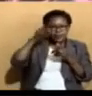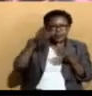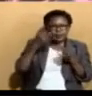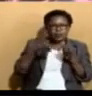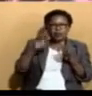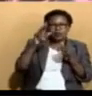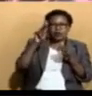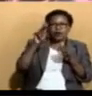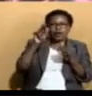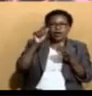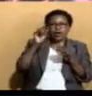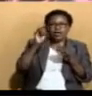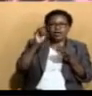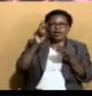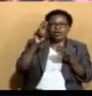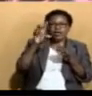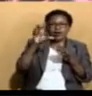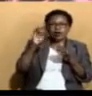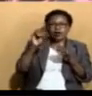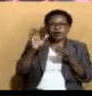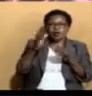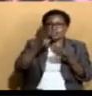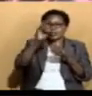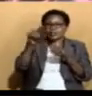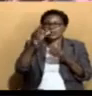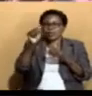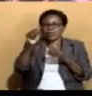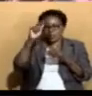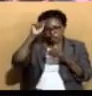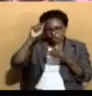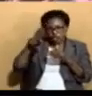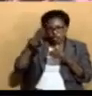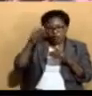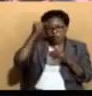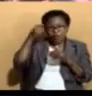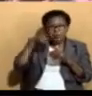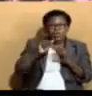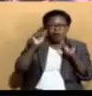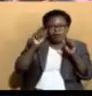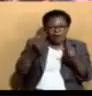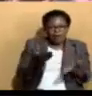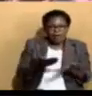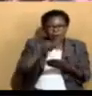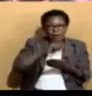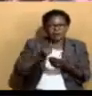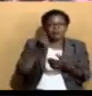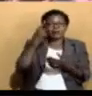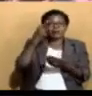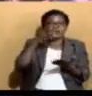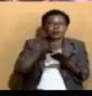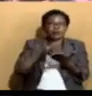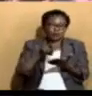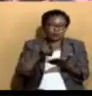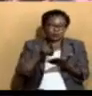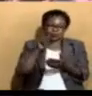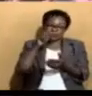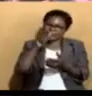Cairo JA as well, because he helps us to capture this controversy. He stated